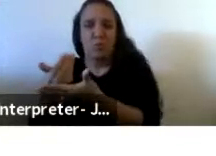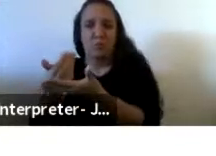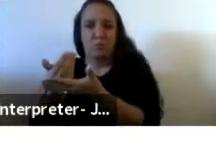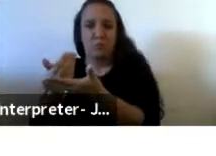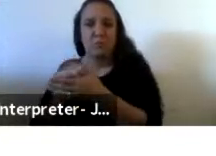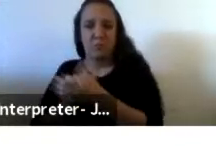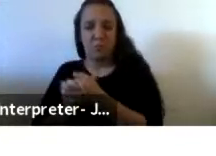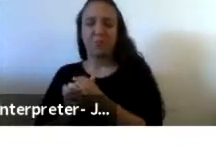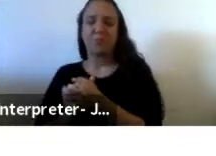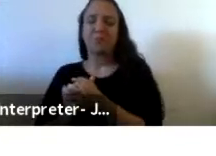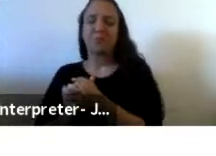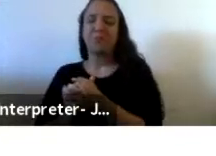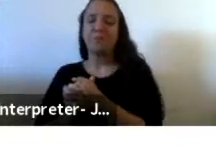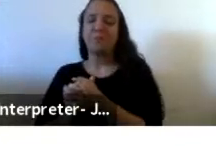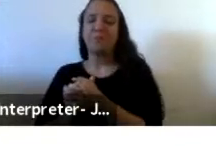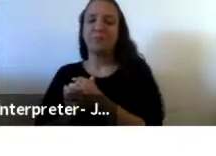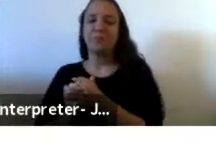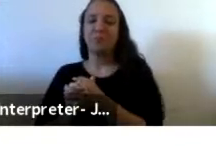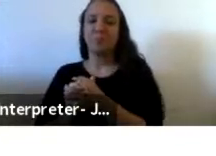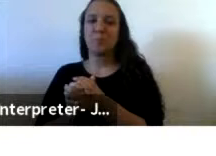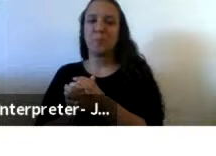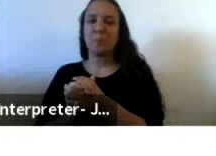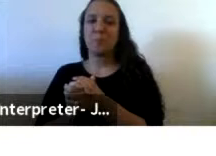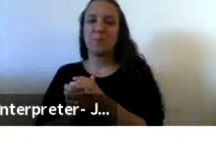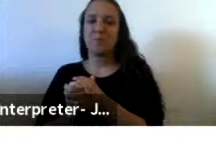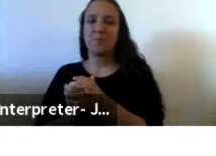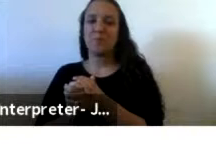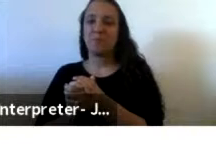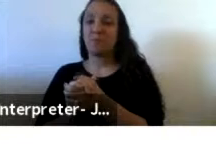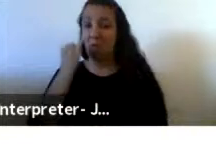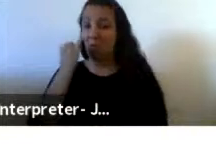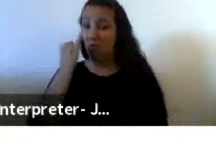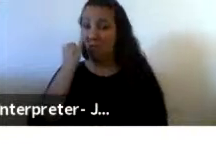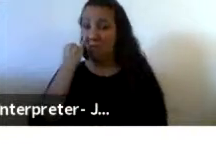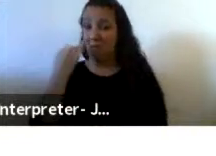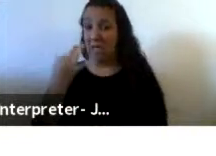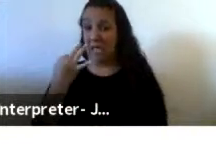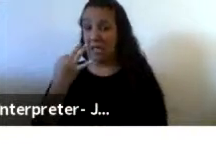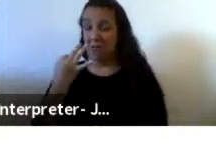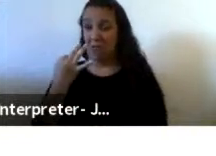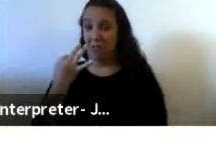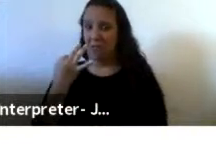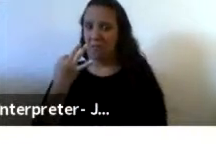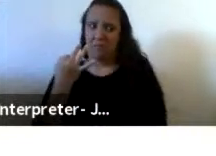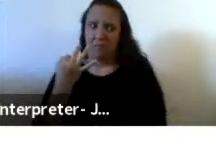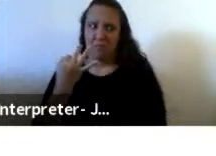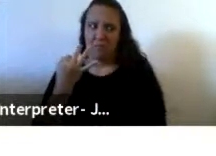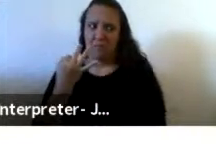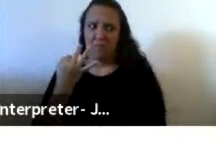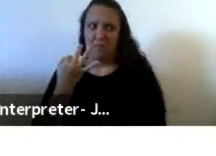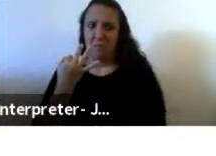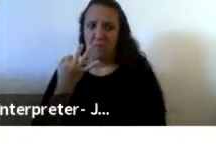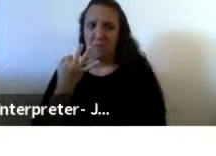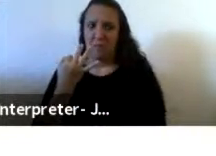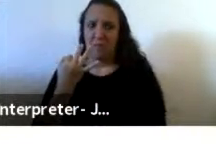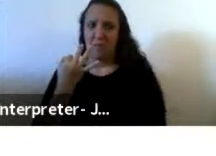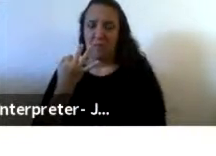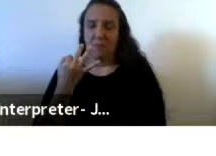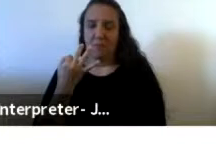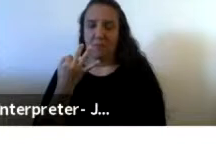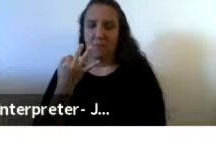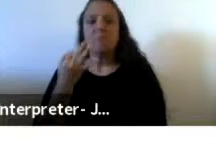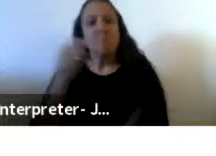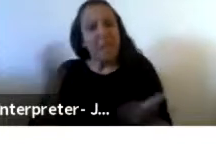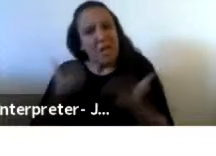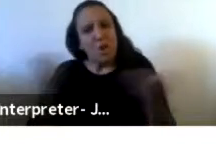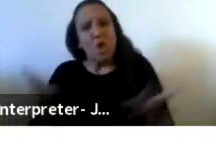I would encourage you, if you don't have other business owners, other people that are like-minded that you can actually sit down and talk to, I would encourage you to listen to